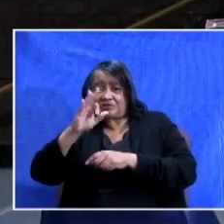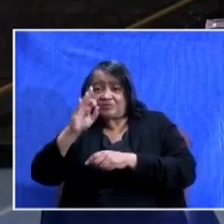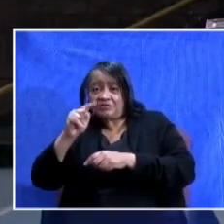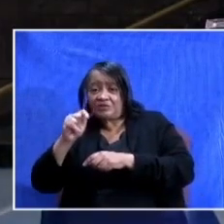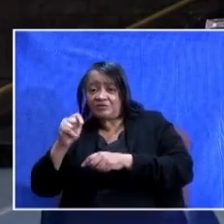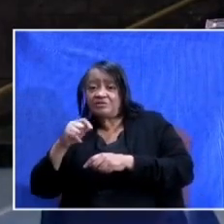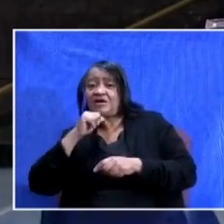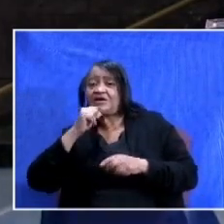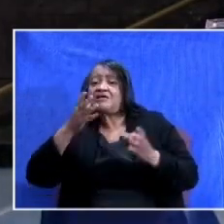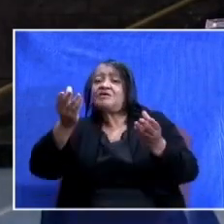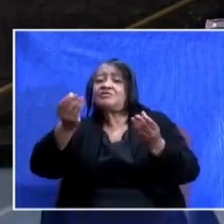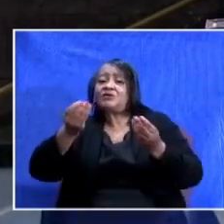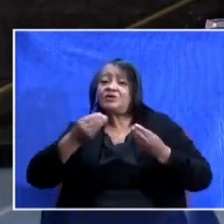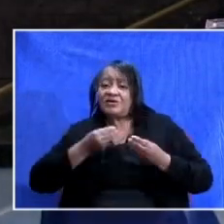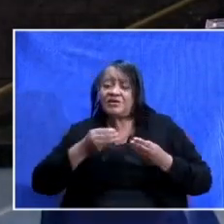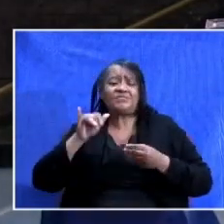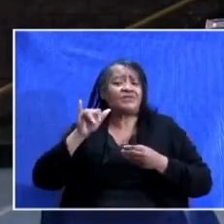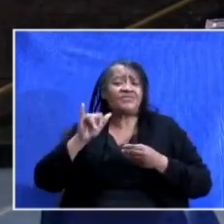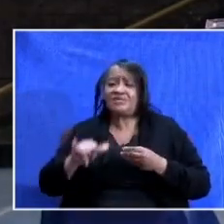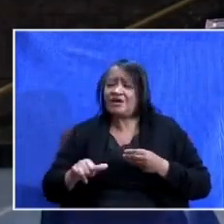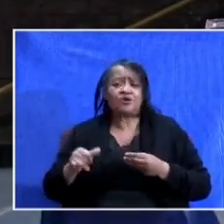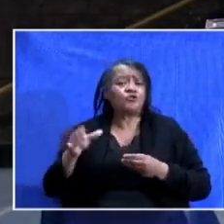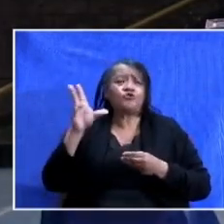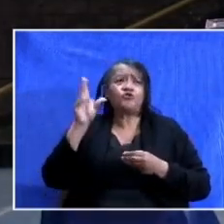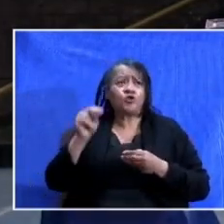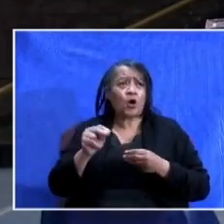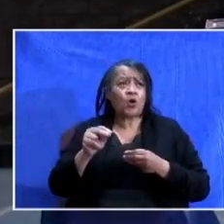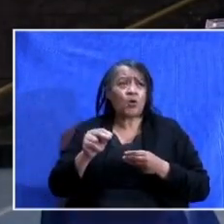Don't give me that stuff.